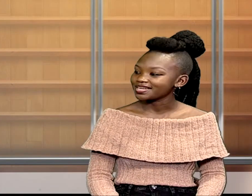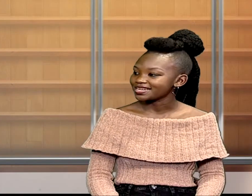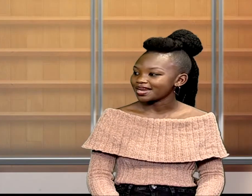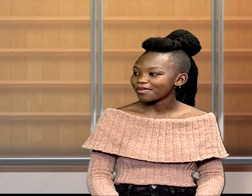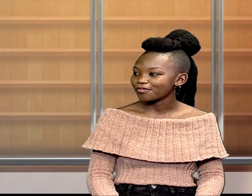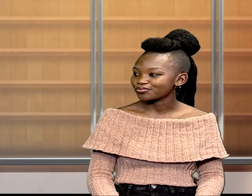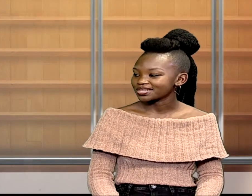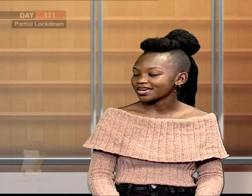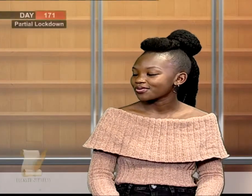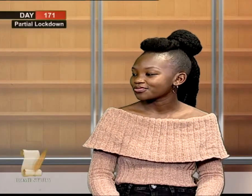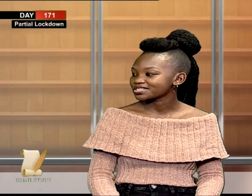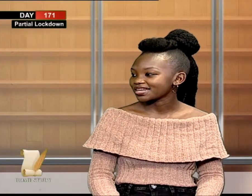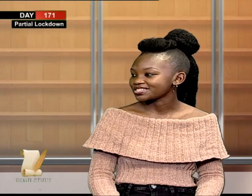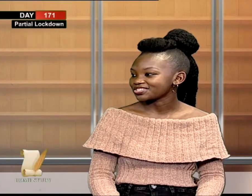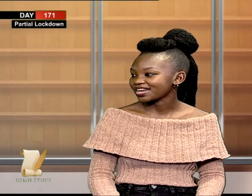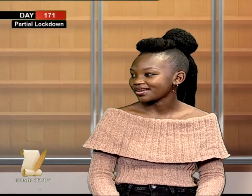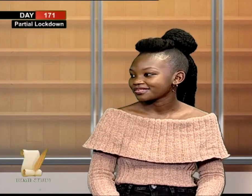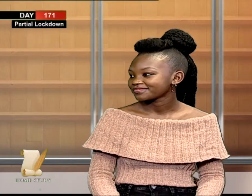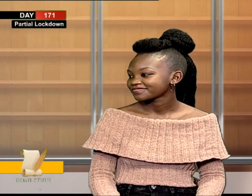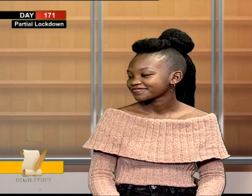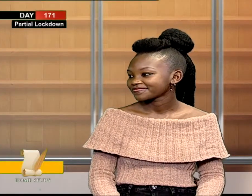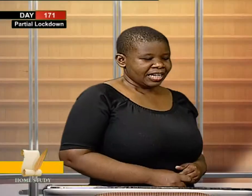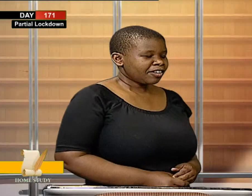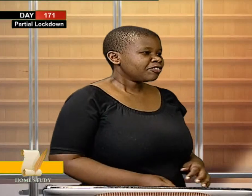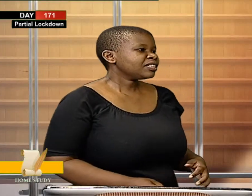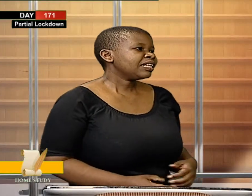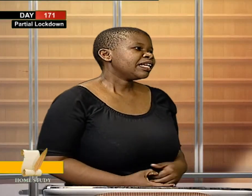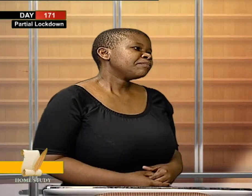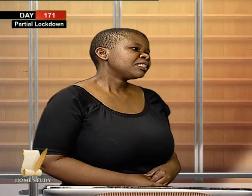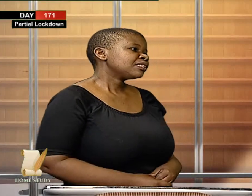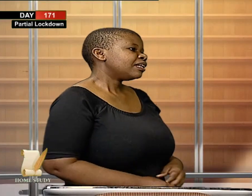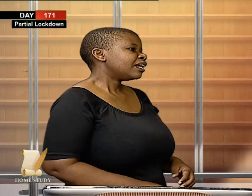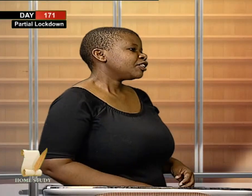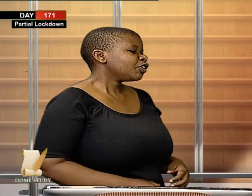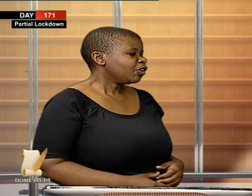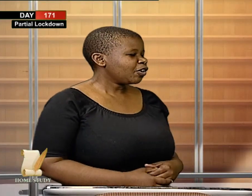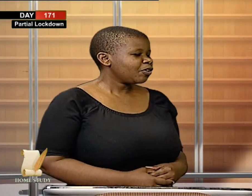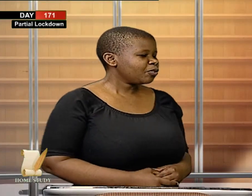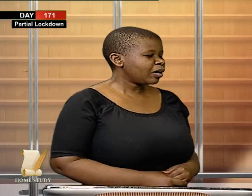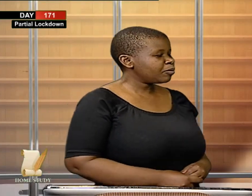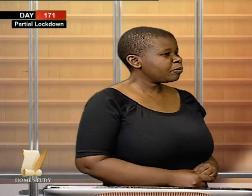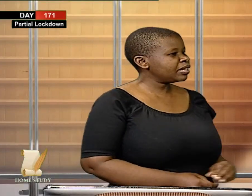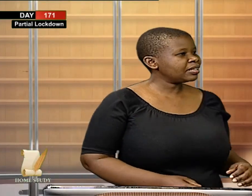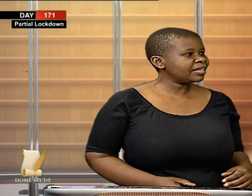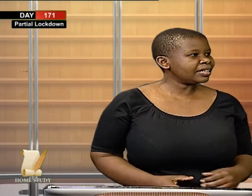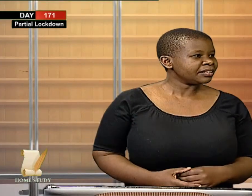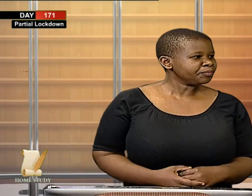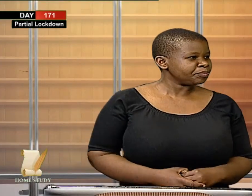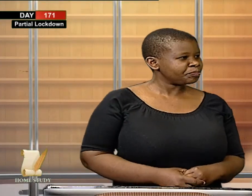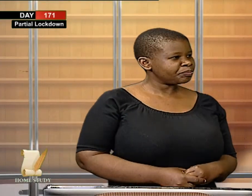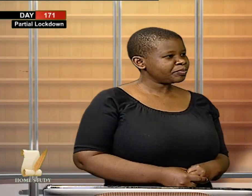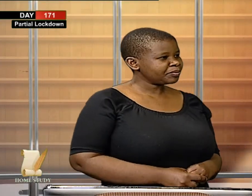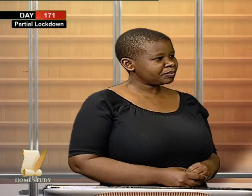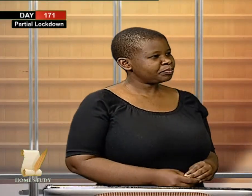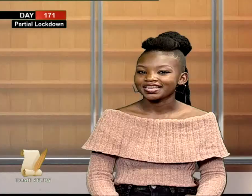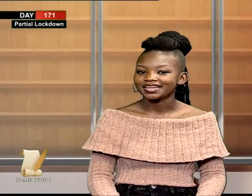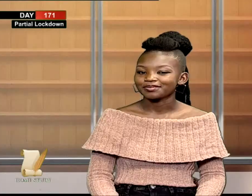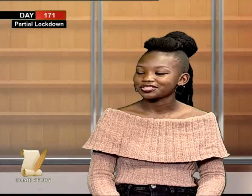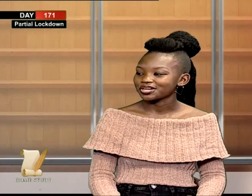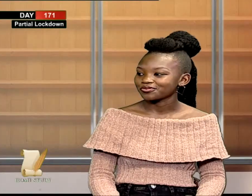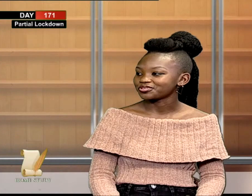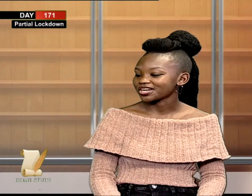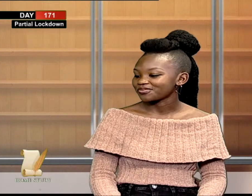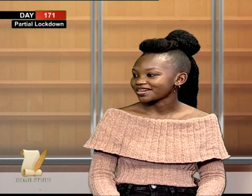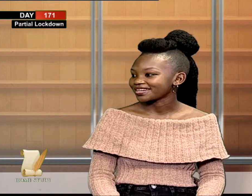thishela Phindile Mabuza. Ngikuvusele thishela. Ngiyakuvusela nami Sis Lerato, ungabe uphilile yini?